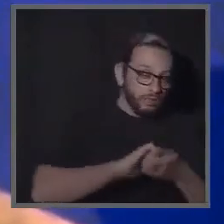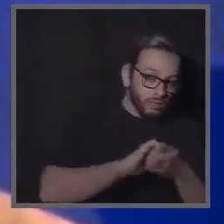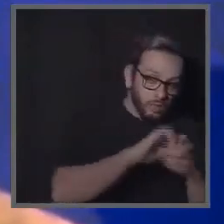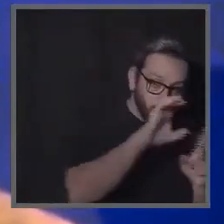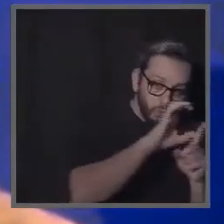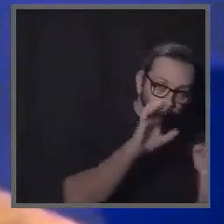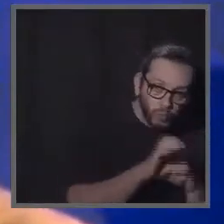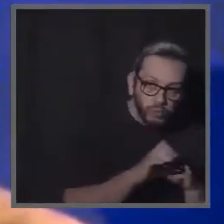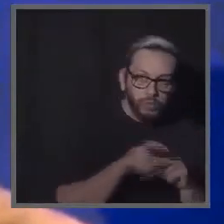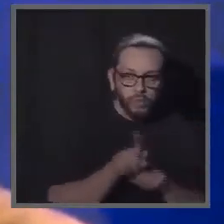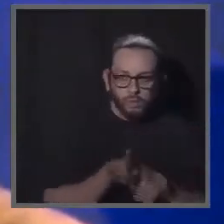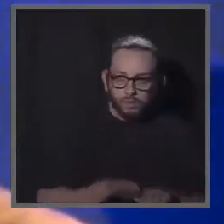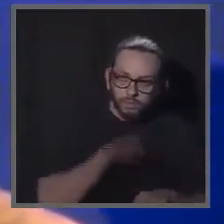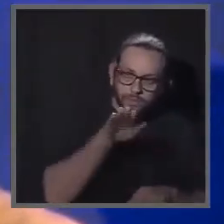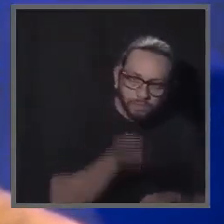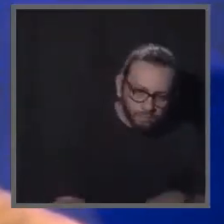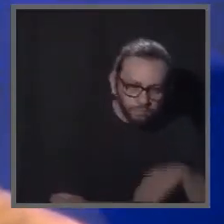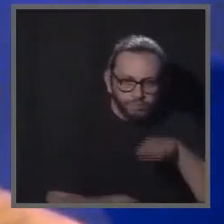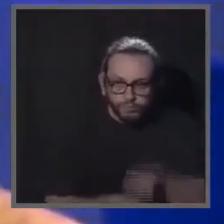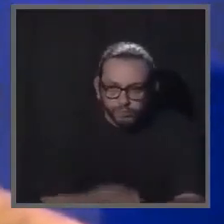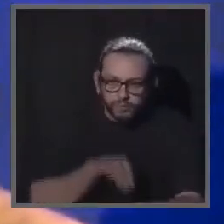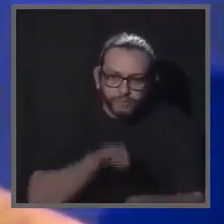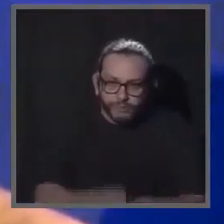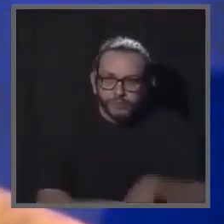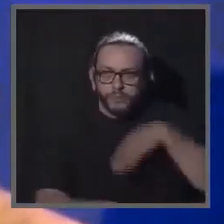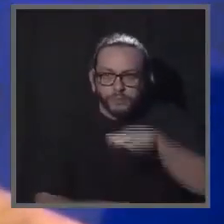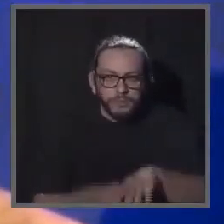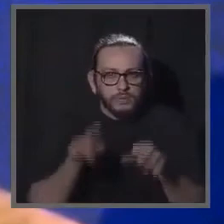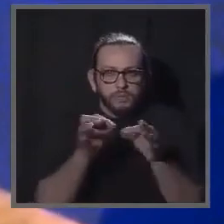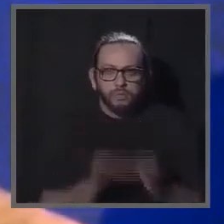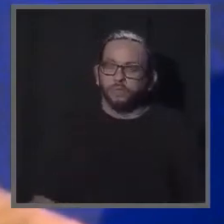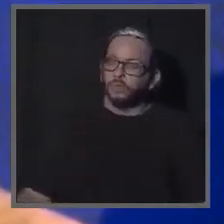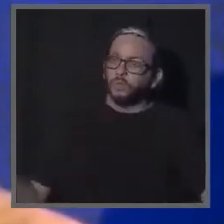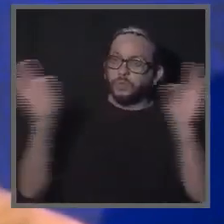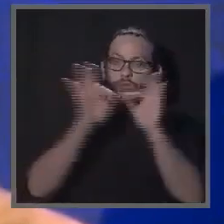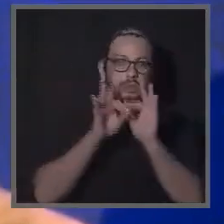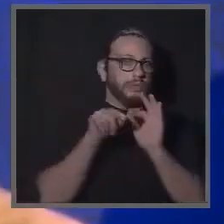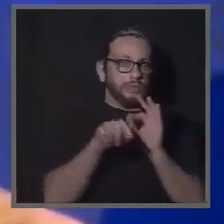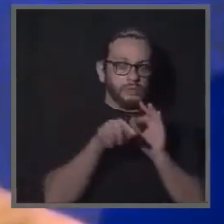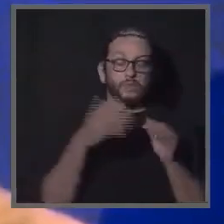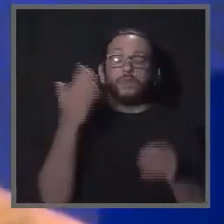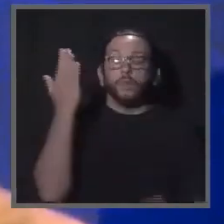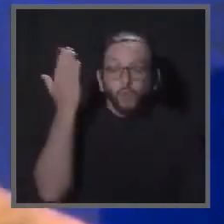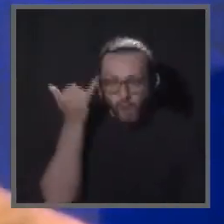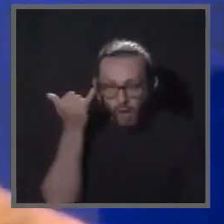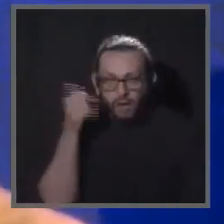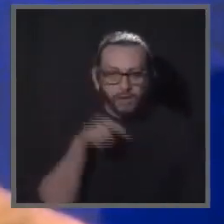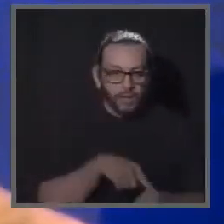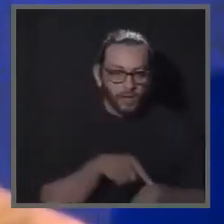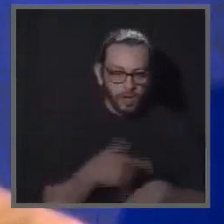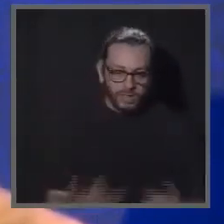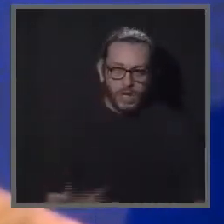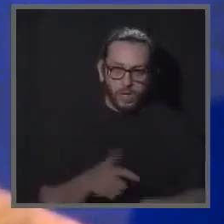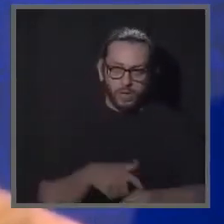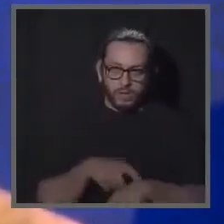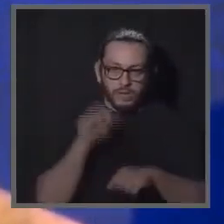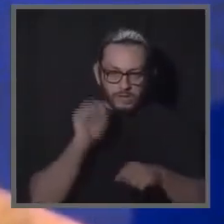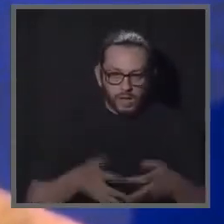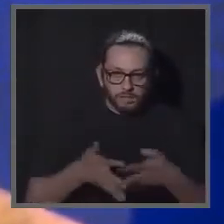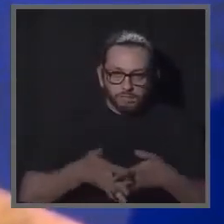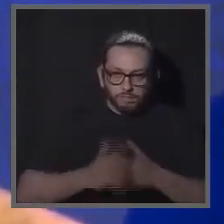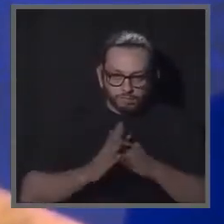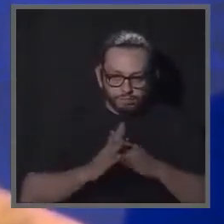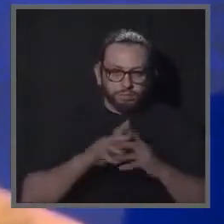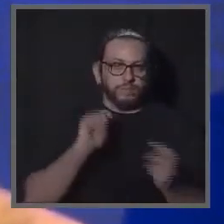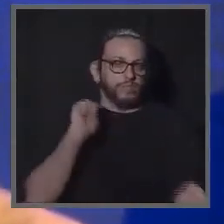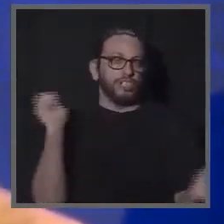very important work because they are very clearly understanding that it is now the time for change, for some structural